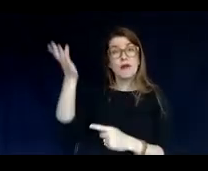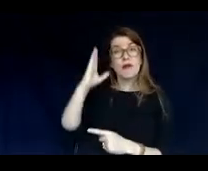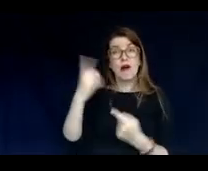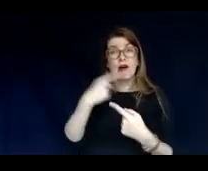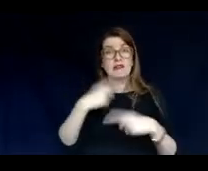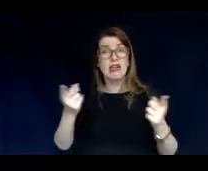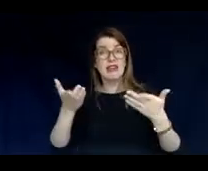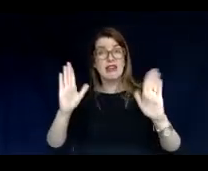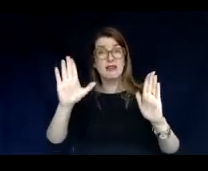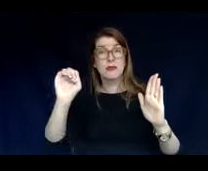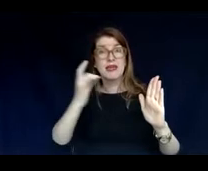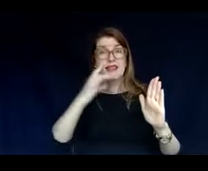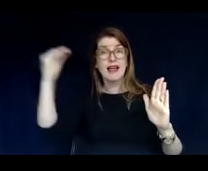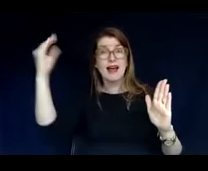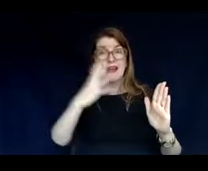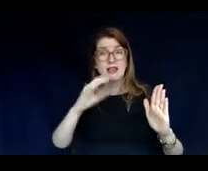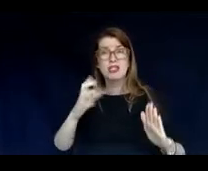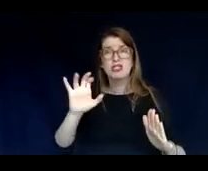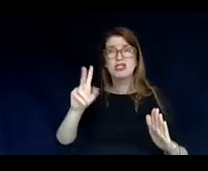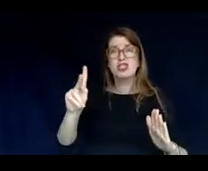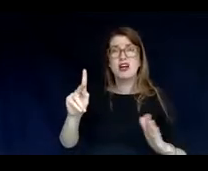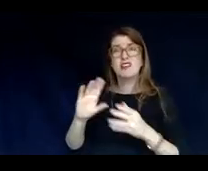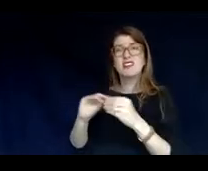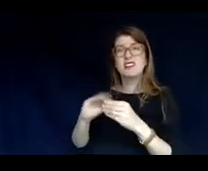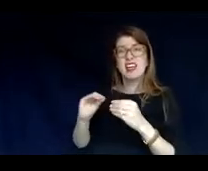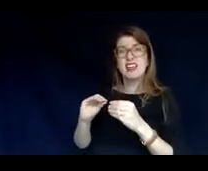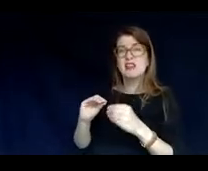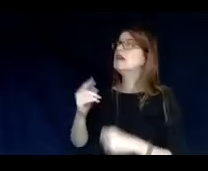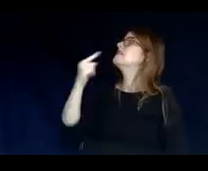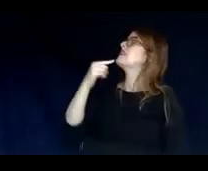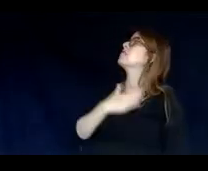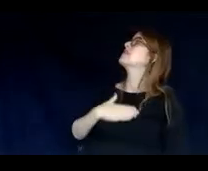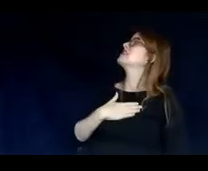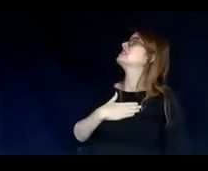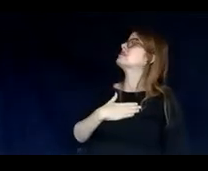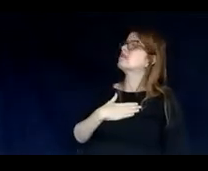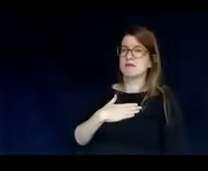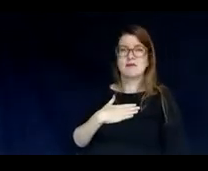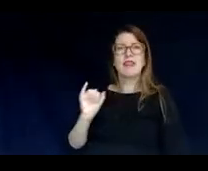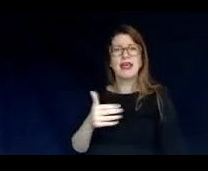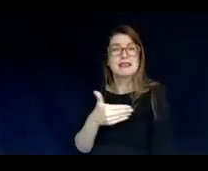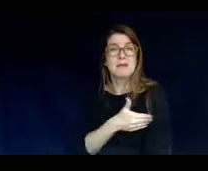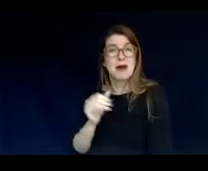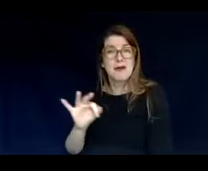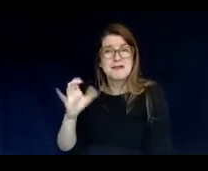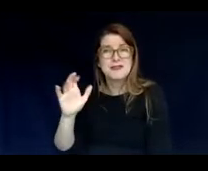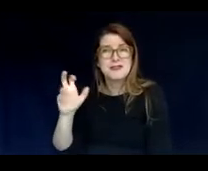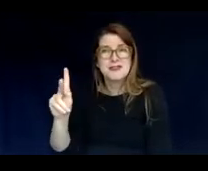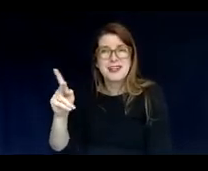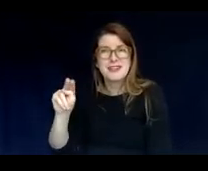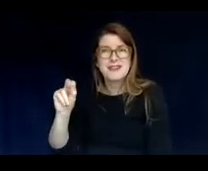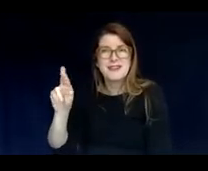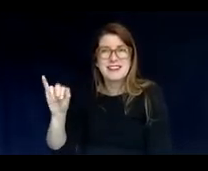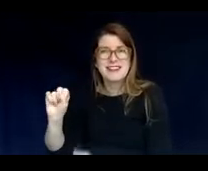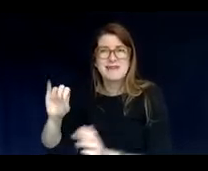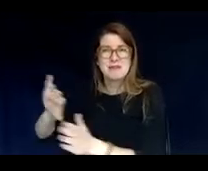"Let there be light," Chuck said, "Say please." That is the power of Chuck Norris. Now, I didn't know this kid, all